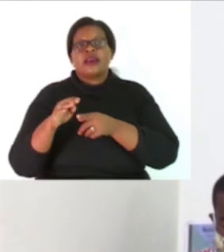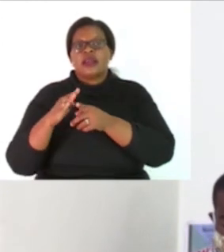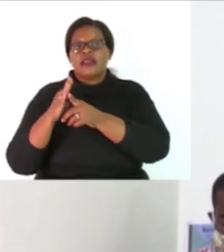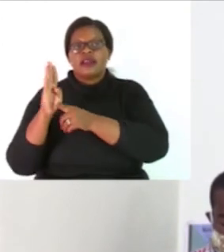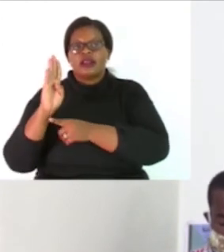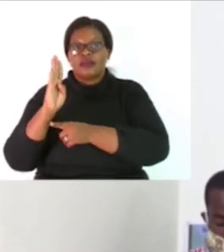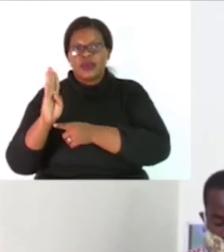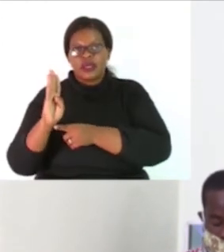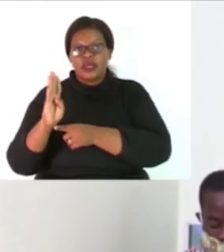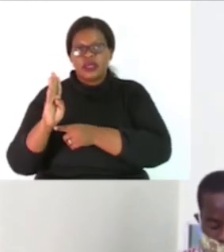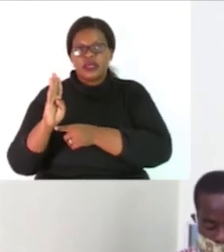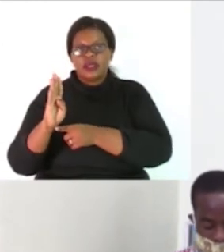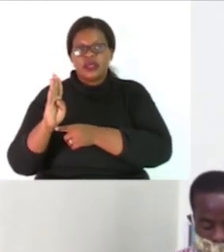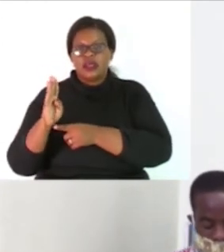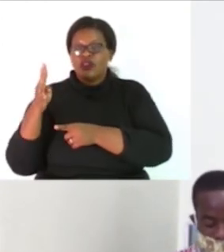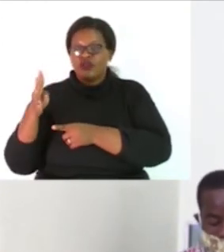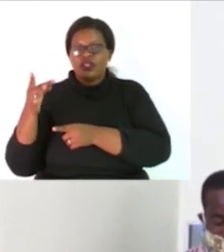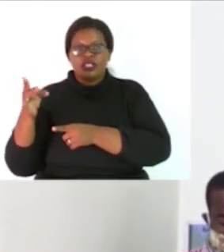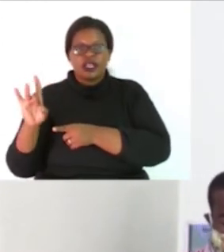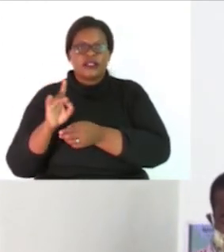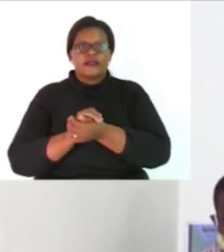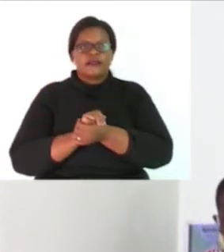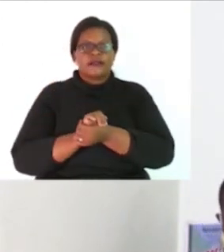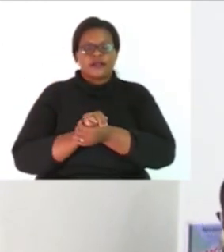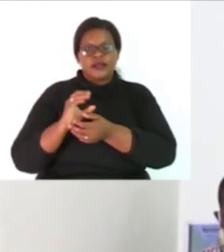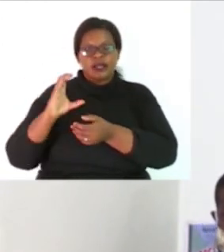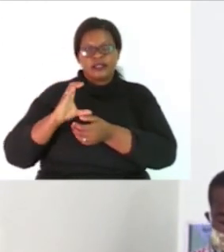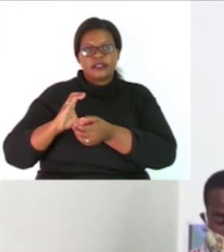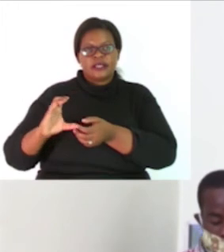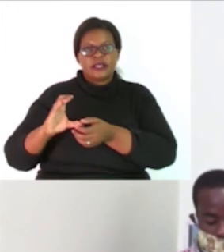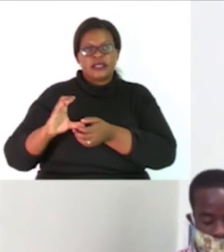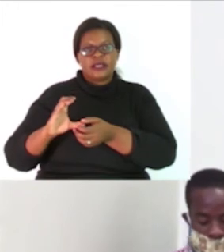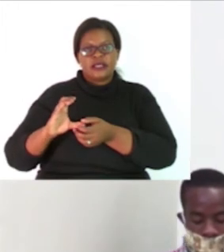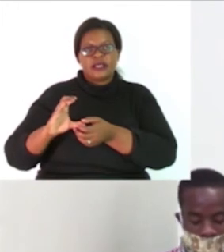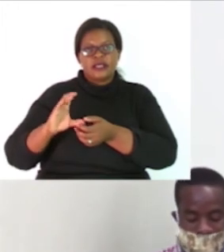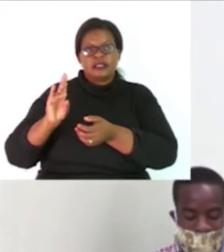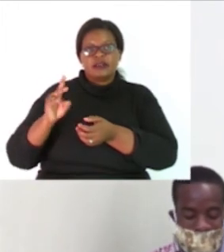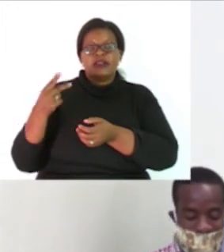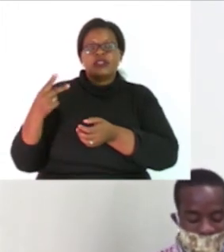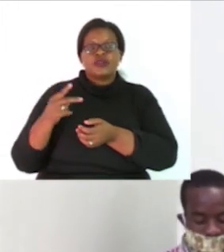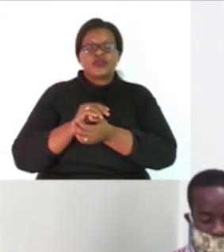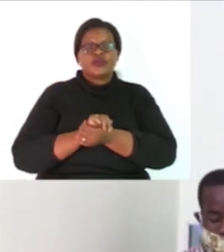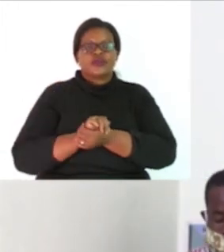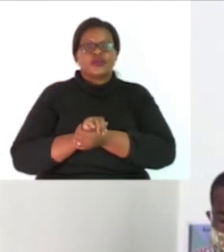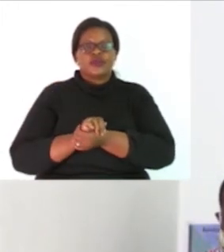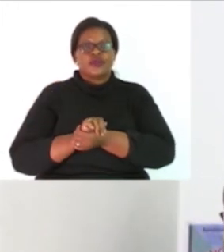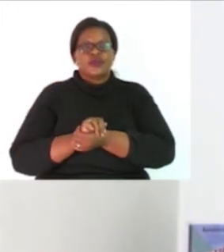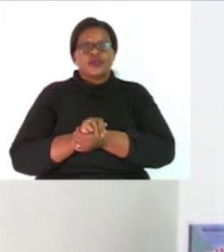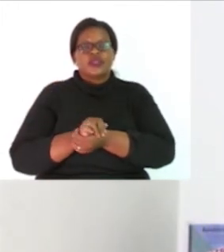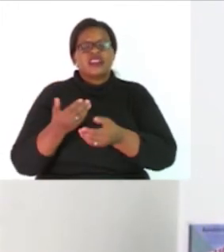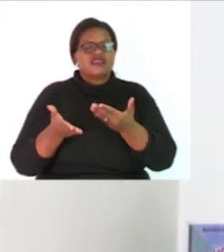B, which is 48, and then C, which is 72. Now this is